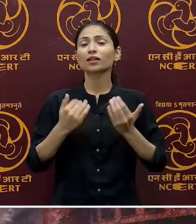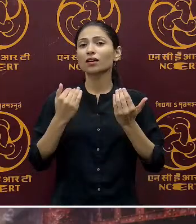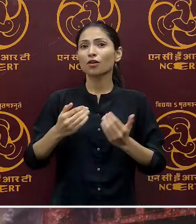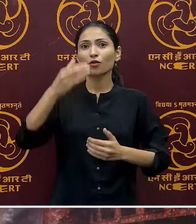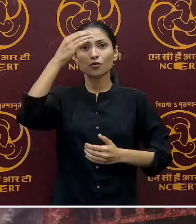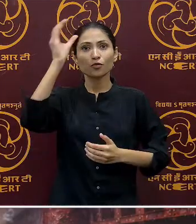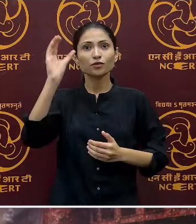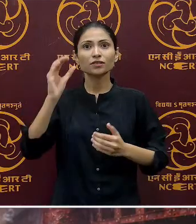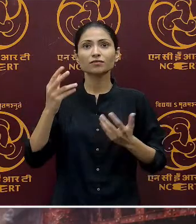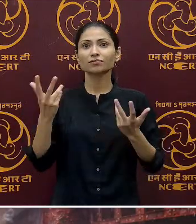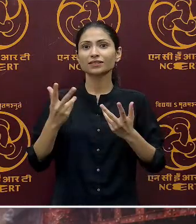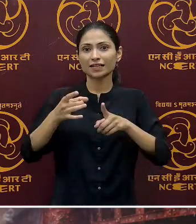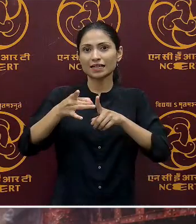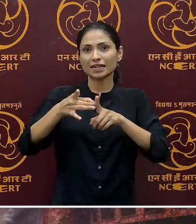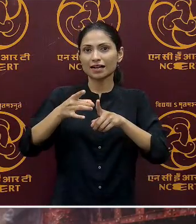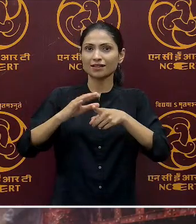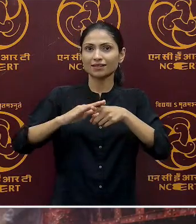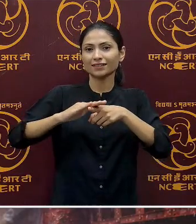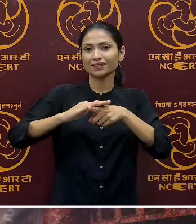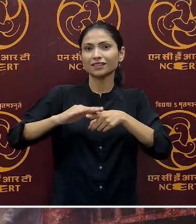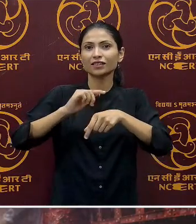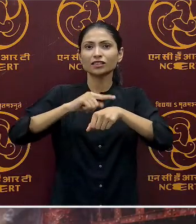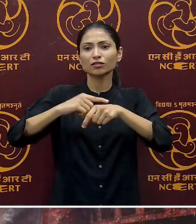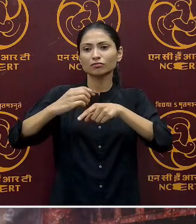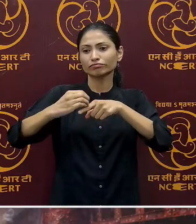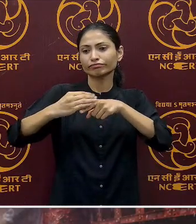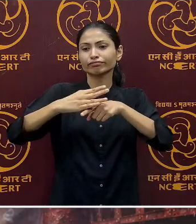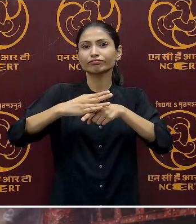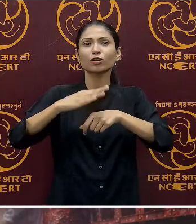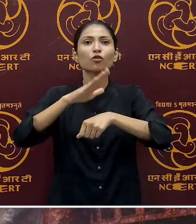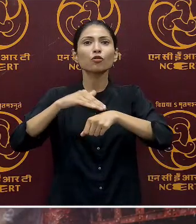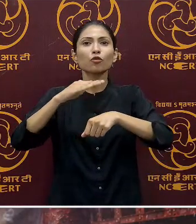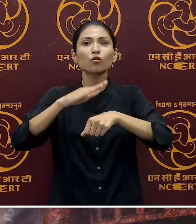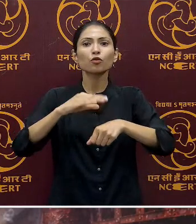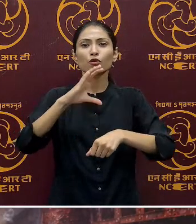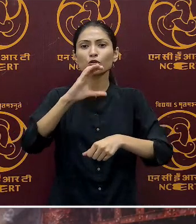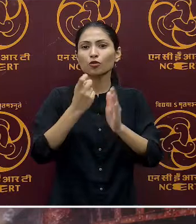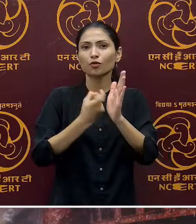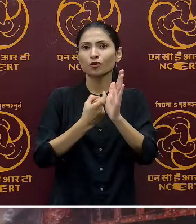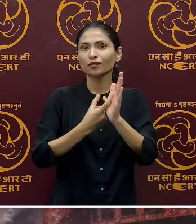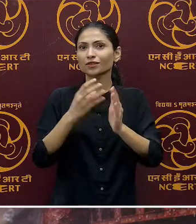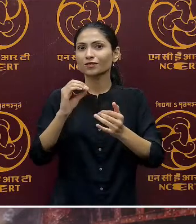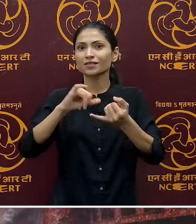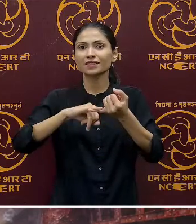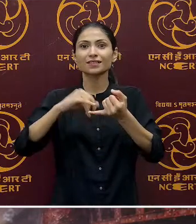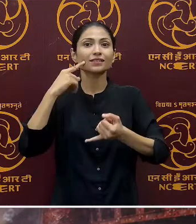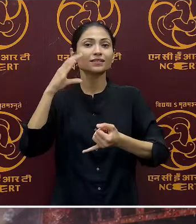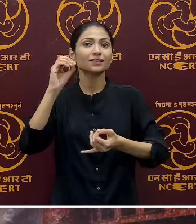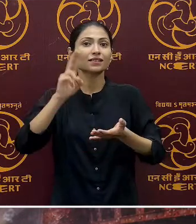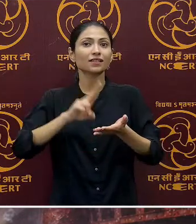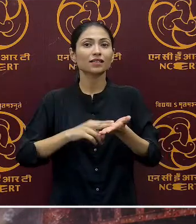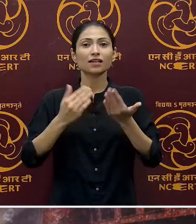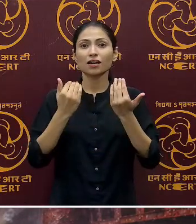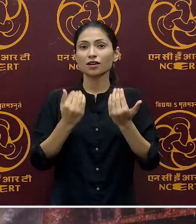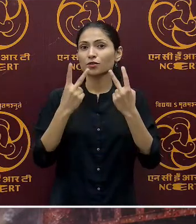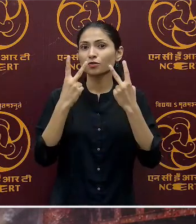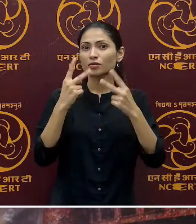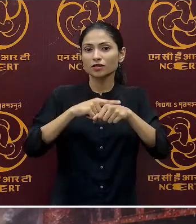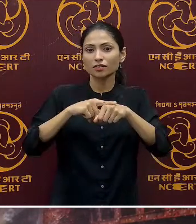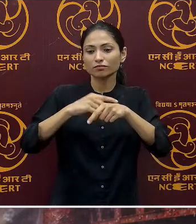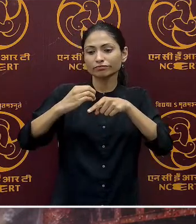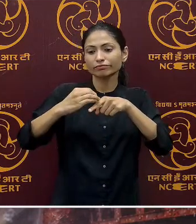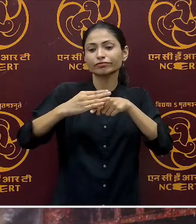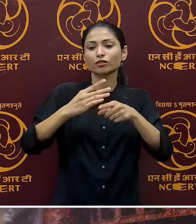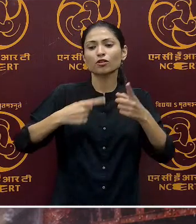of rust on iron is called corrosion. No, it is rusting, because we understand it through the theory that the process is called